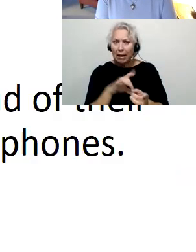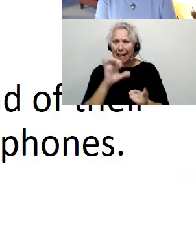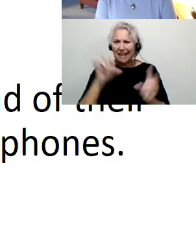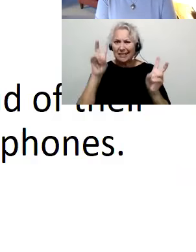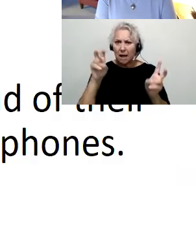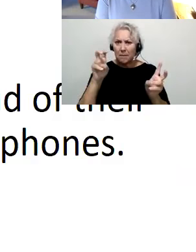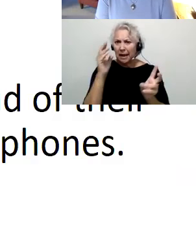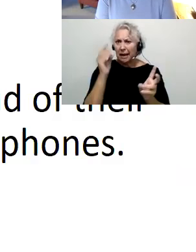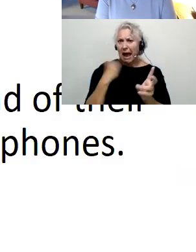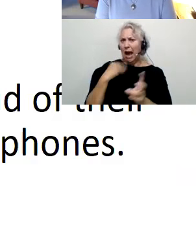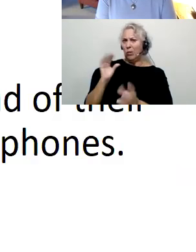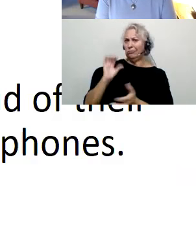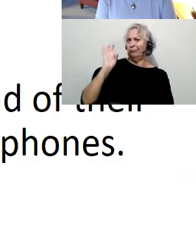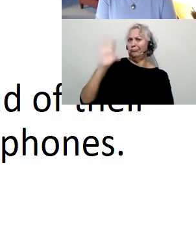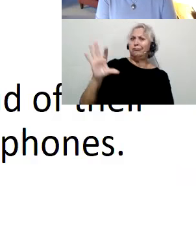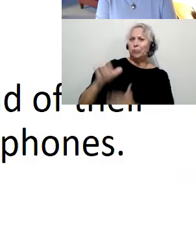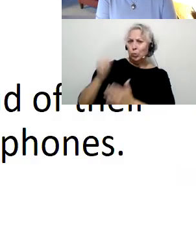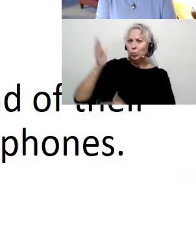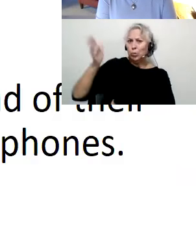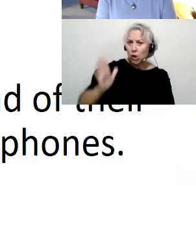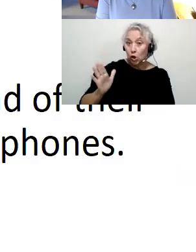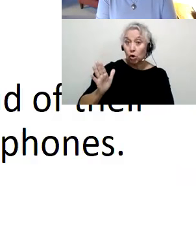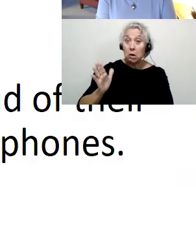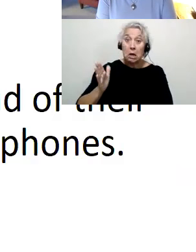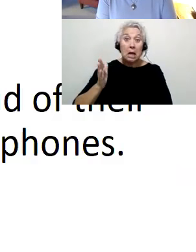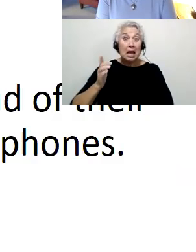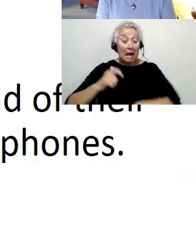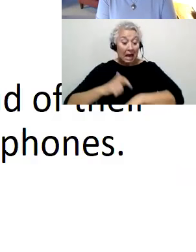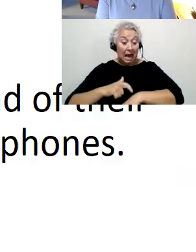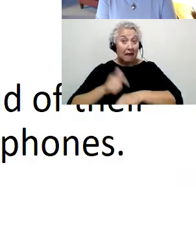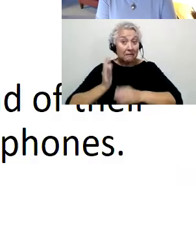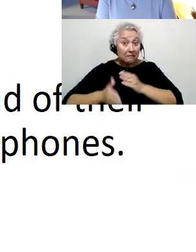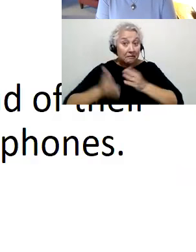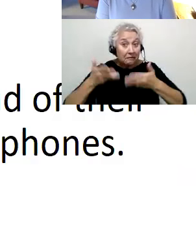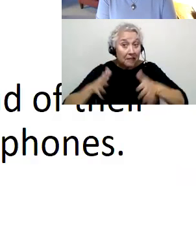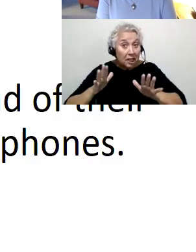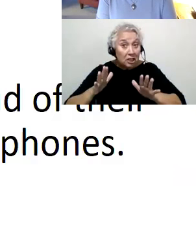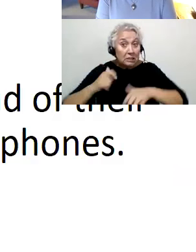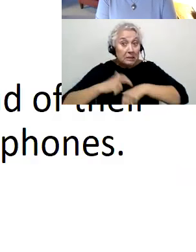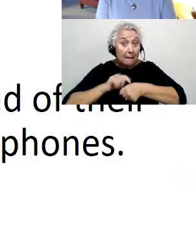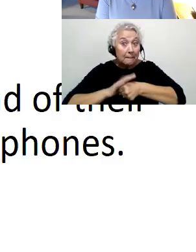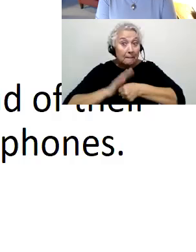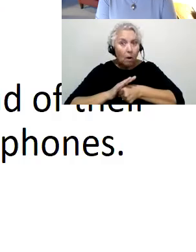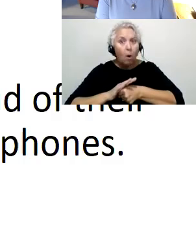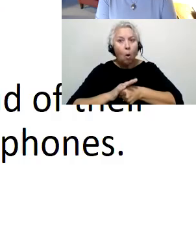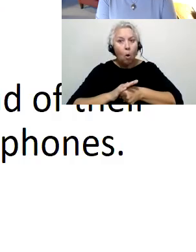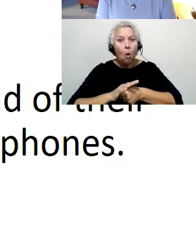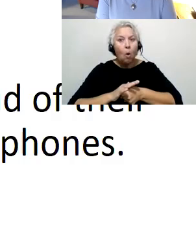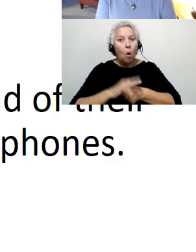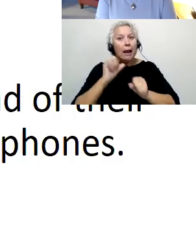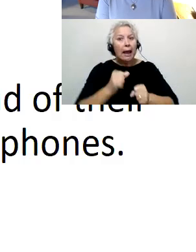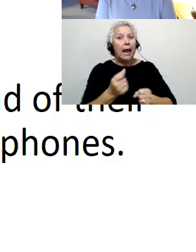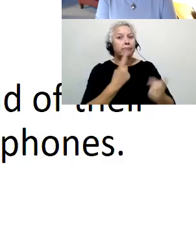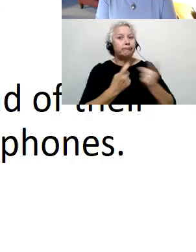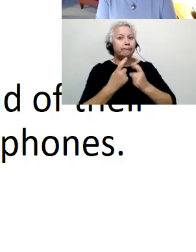topic. If time allows, presenters will also field questions at the end of their sessions while allowing participants to unmute their